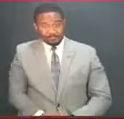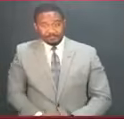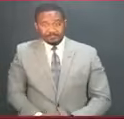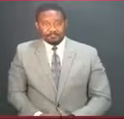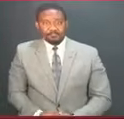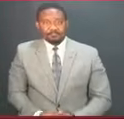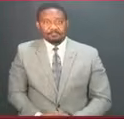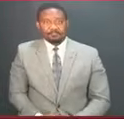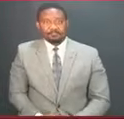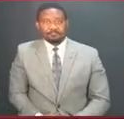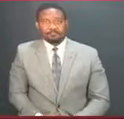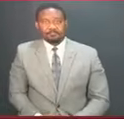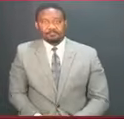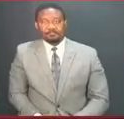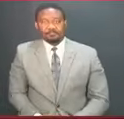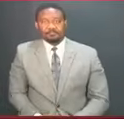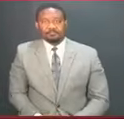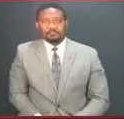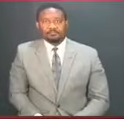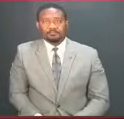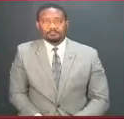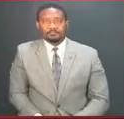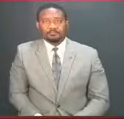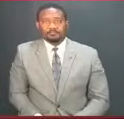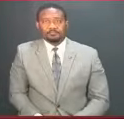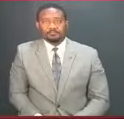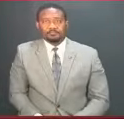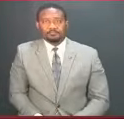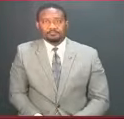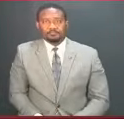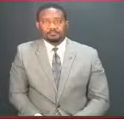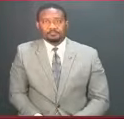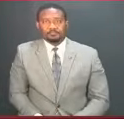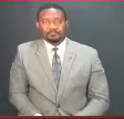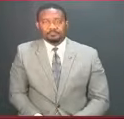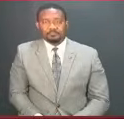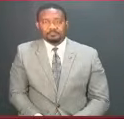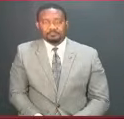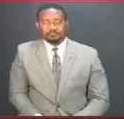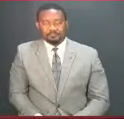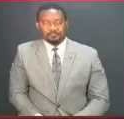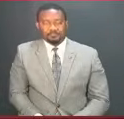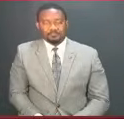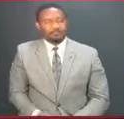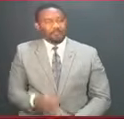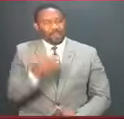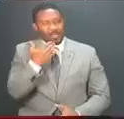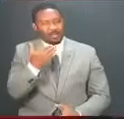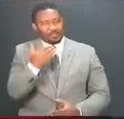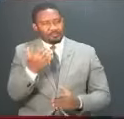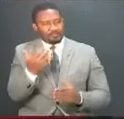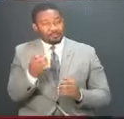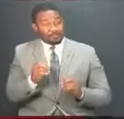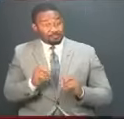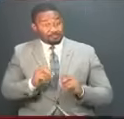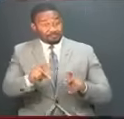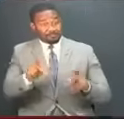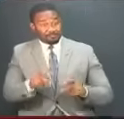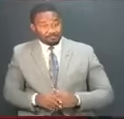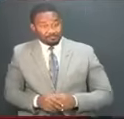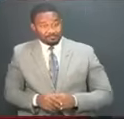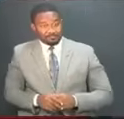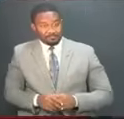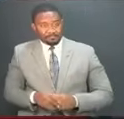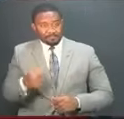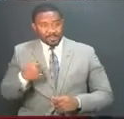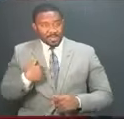then present the report. Don't press it. Just go ahead. Mr. Speaker, thank you for the opportunity. I wish